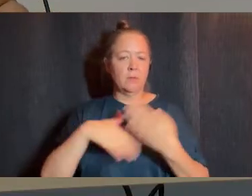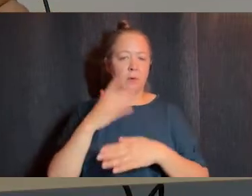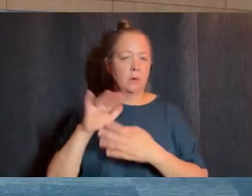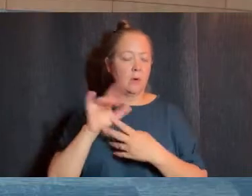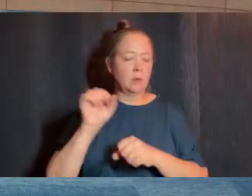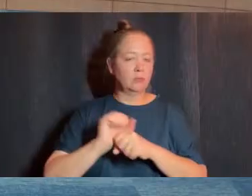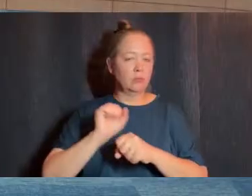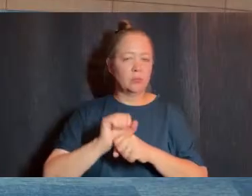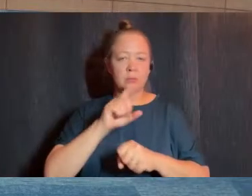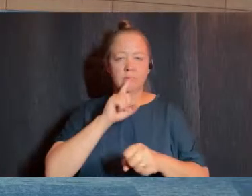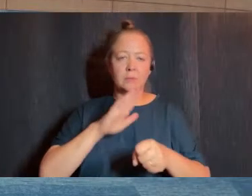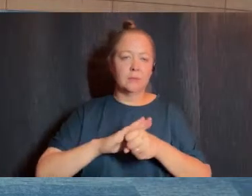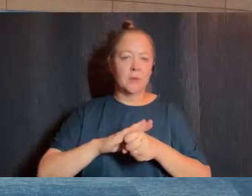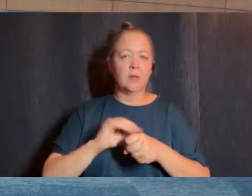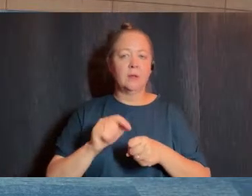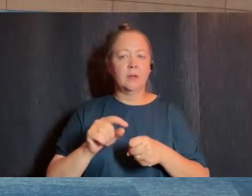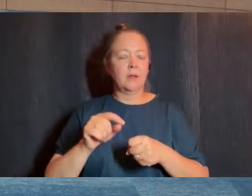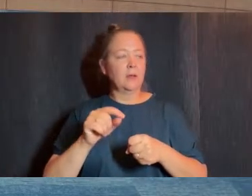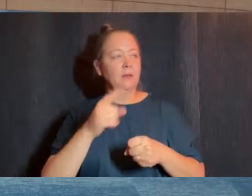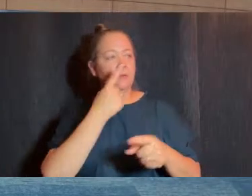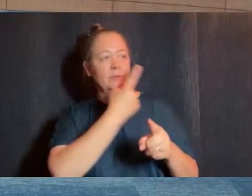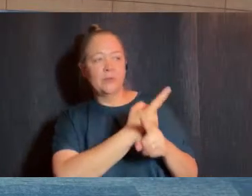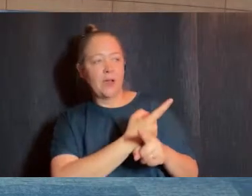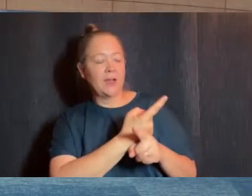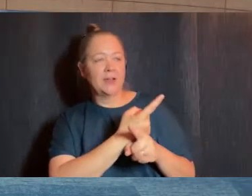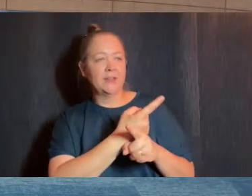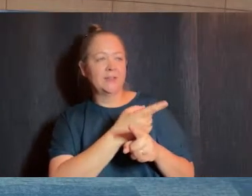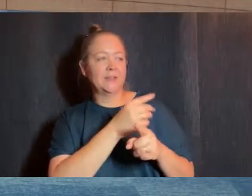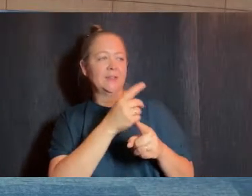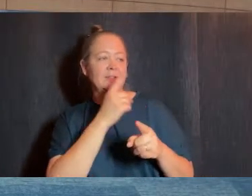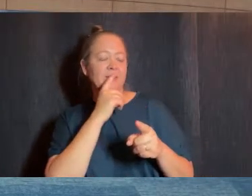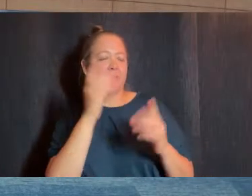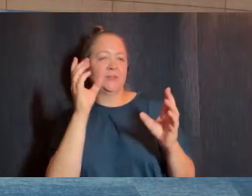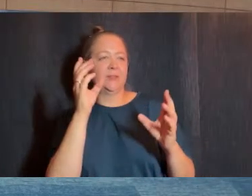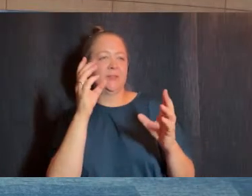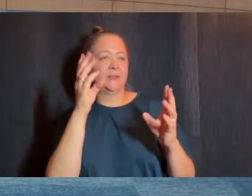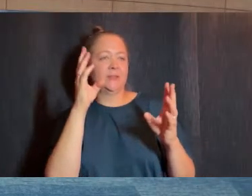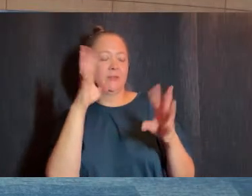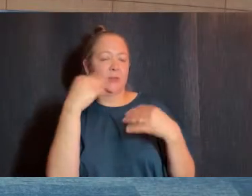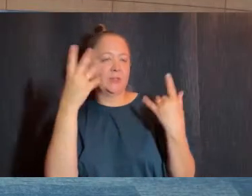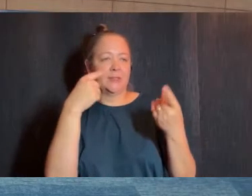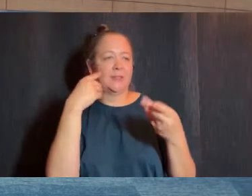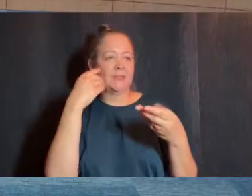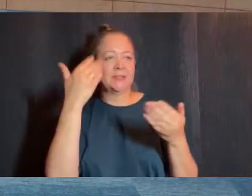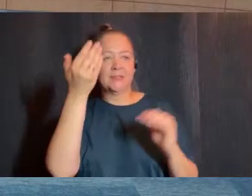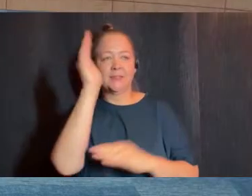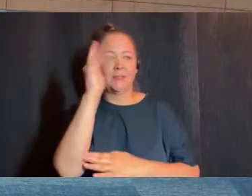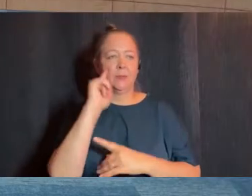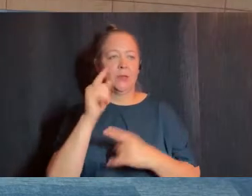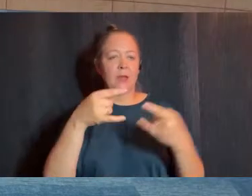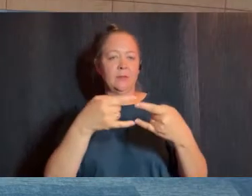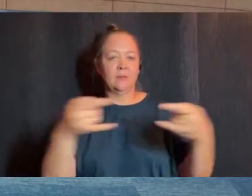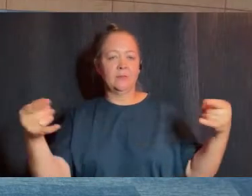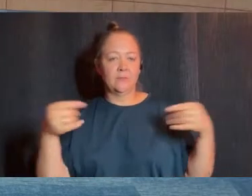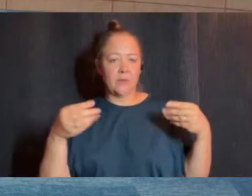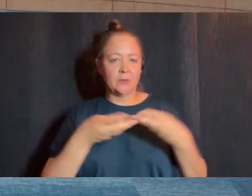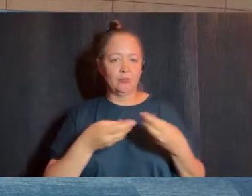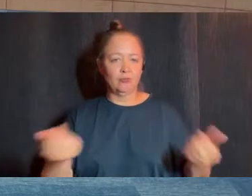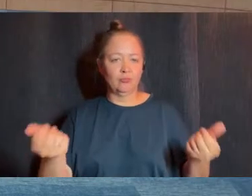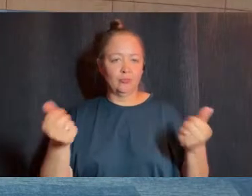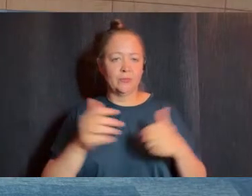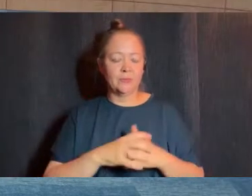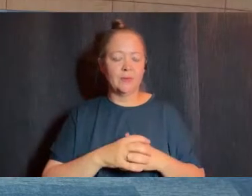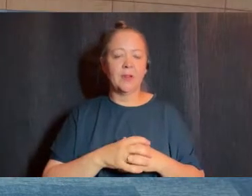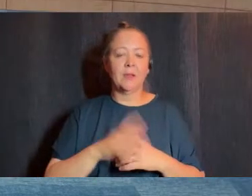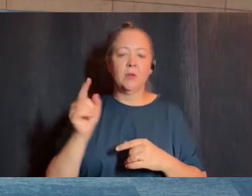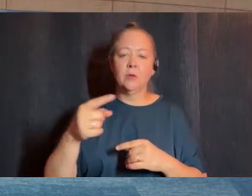It really does just fade away. It's like there's no fence at all. It's beautiful. Quick question about the Boyd Park gate. You said it's not